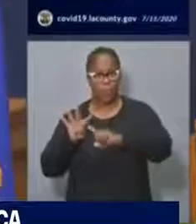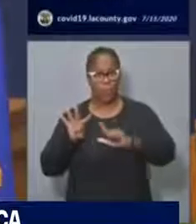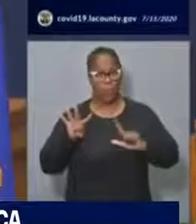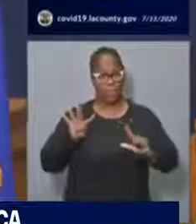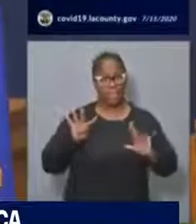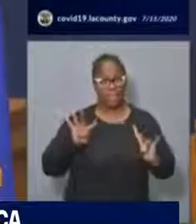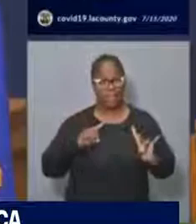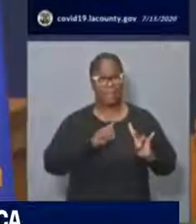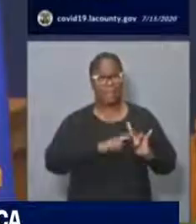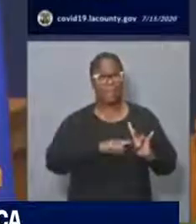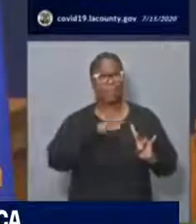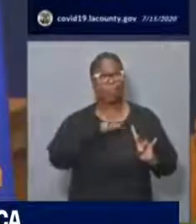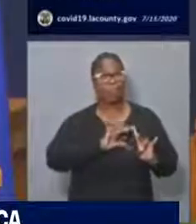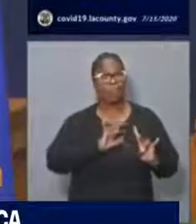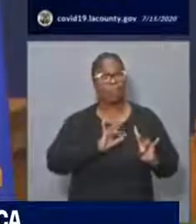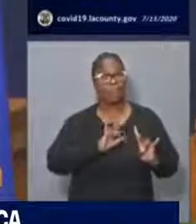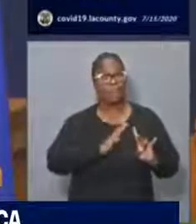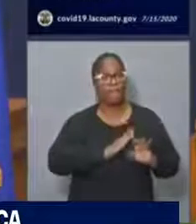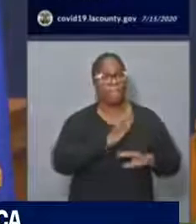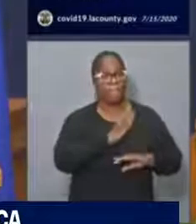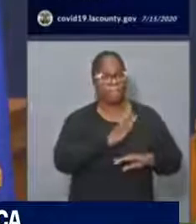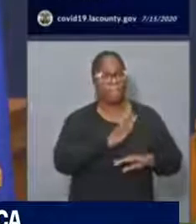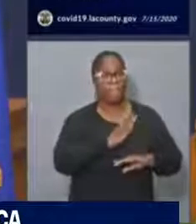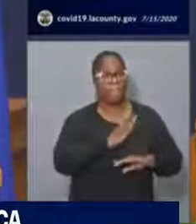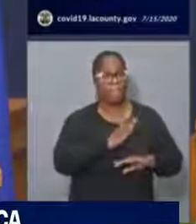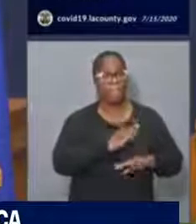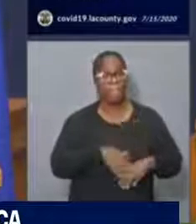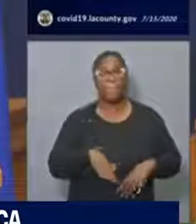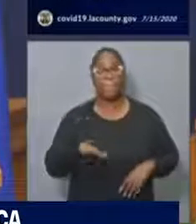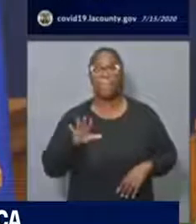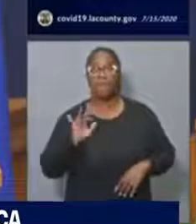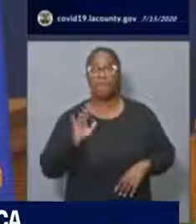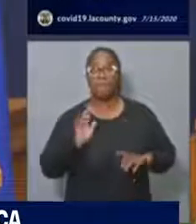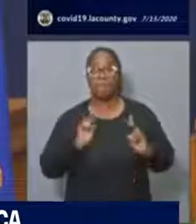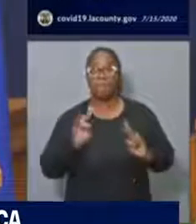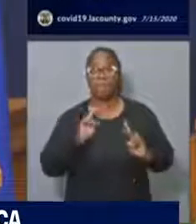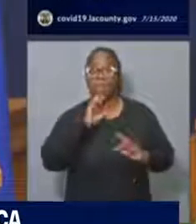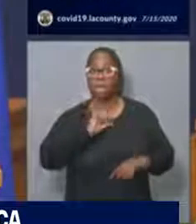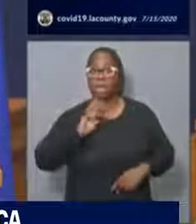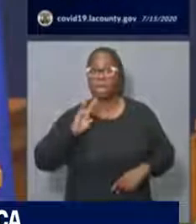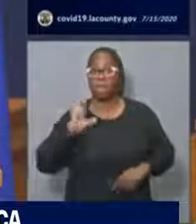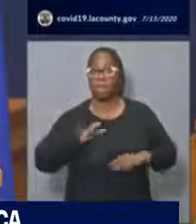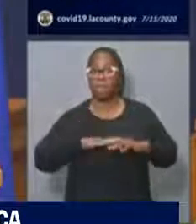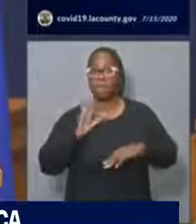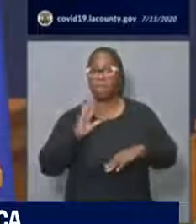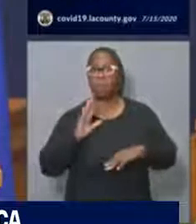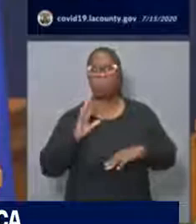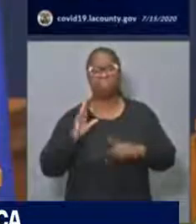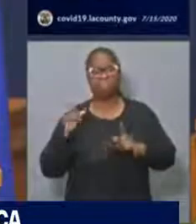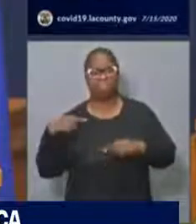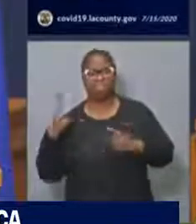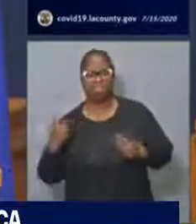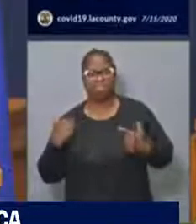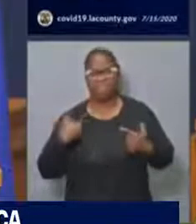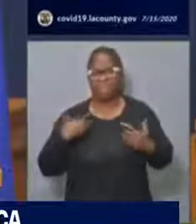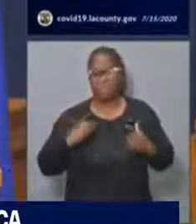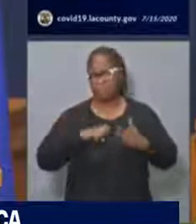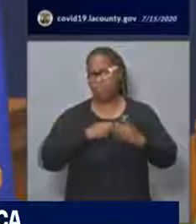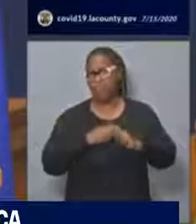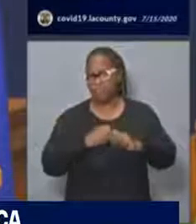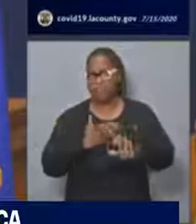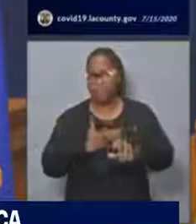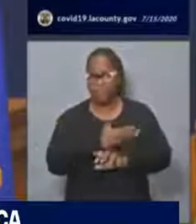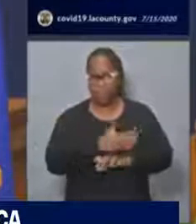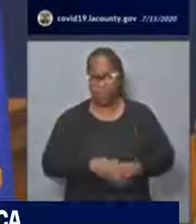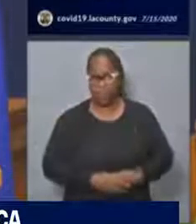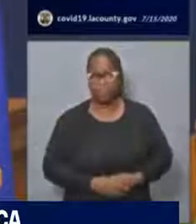the age of 25, and 25 of the people over the age of 5 who died had underlying health conditions.